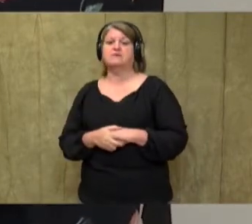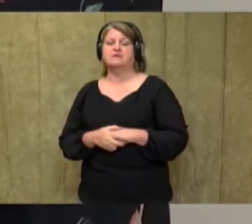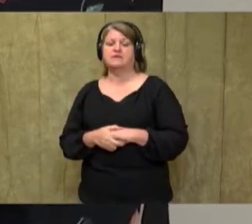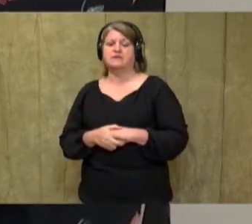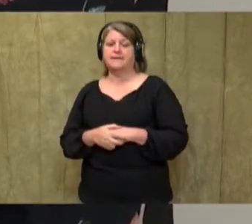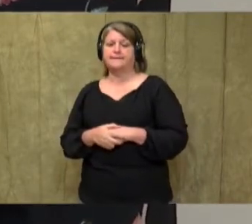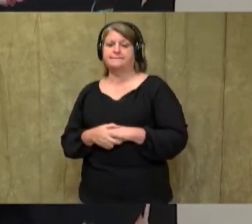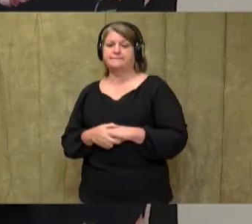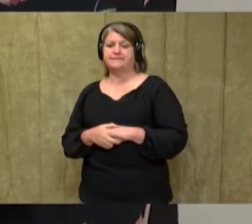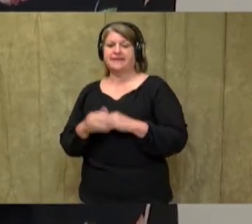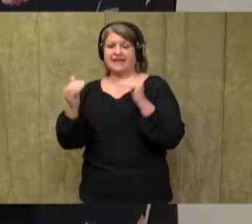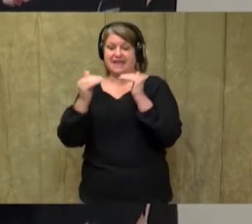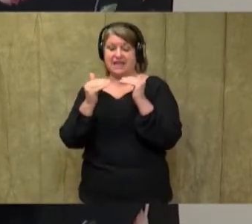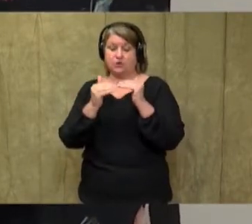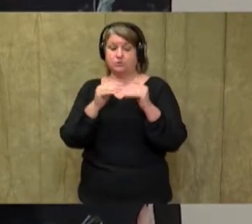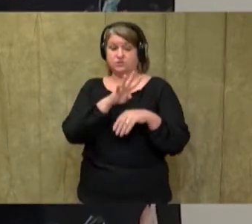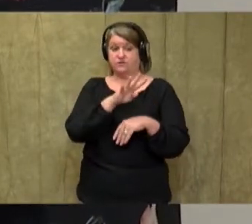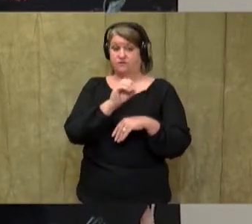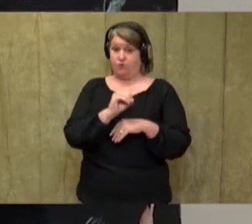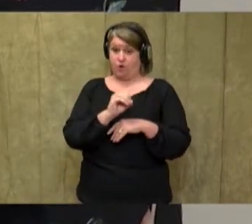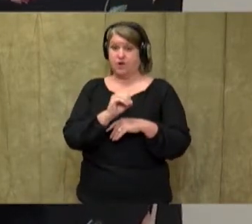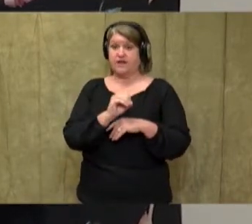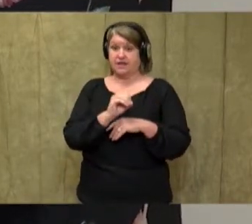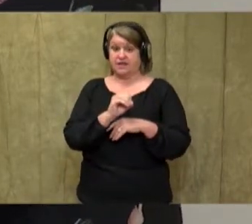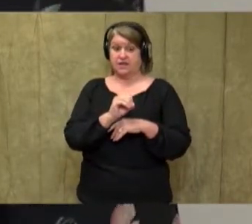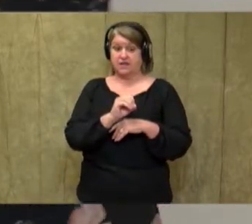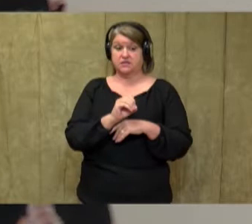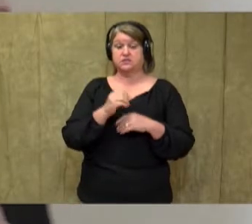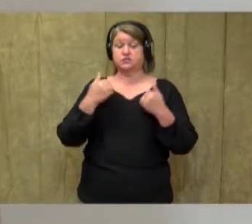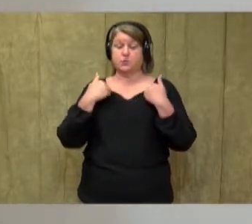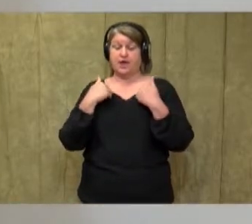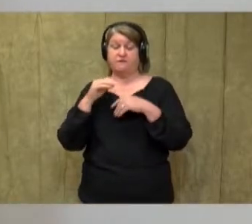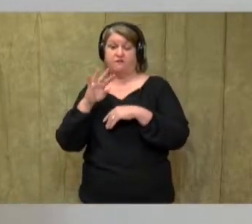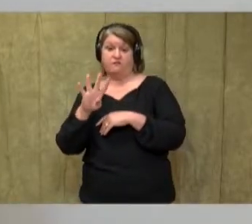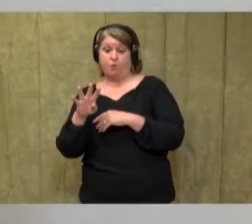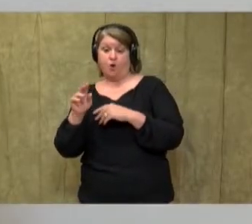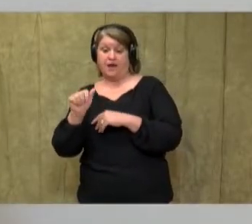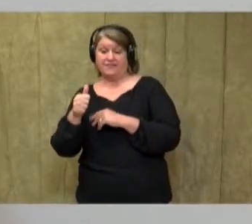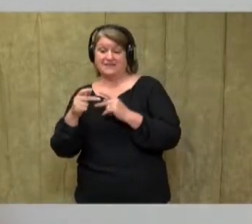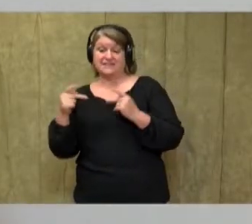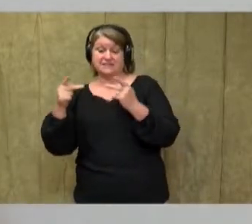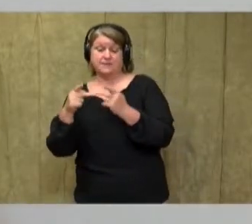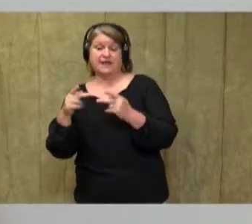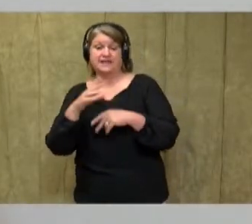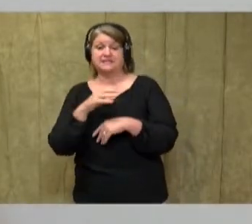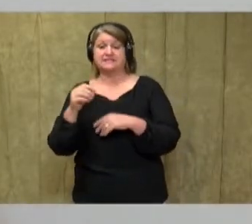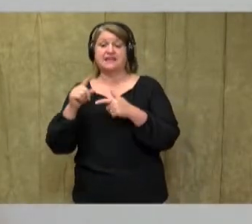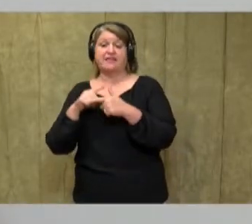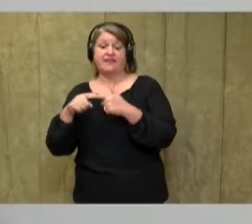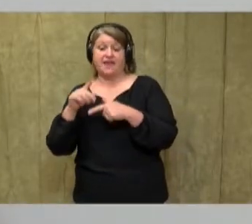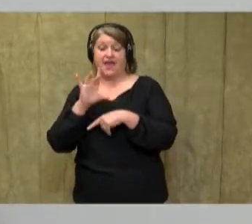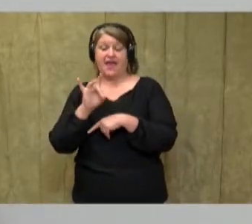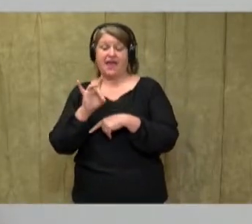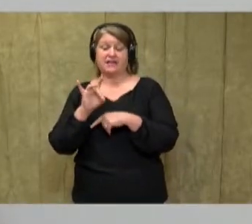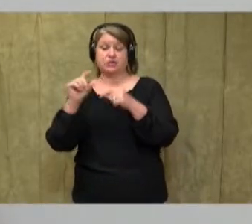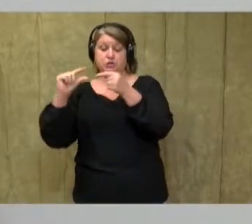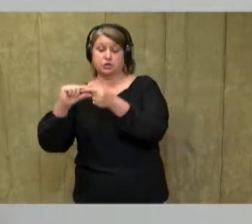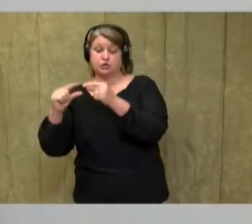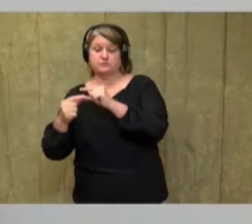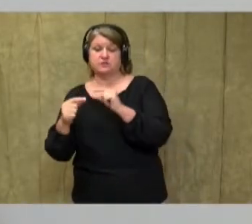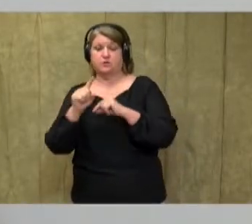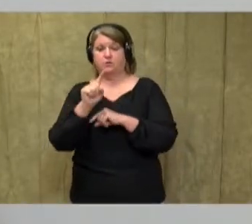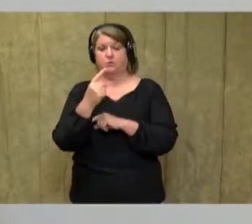rods equals 40 to hold the 4 in the tens place, and then 8 cubes. 1, 2,